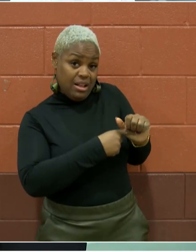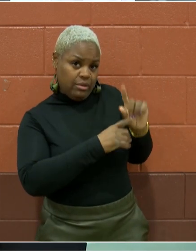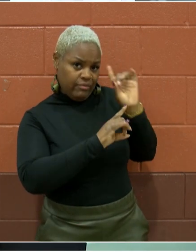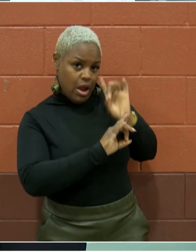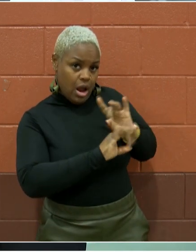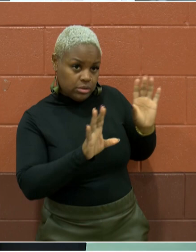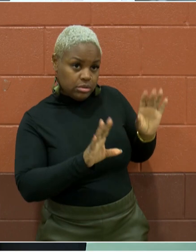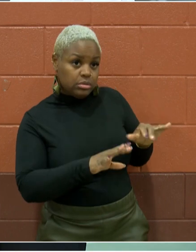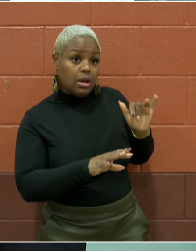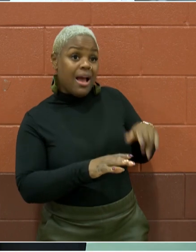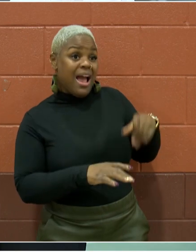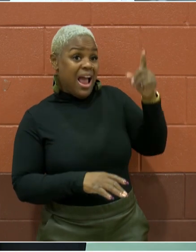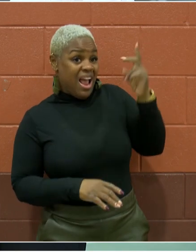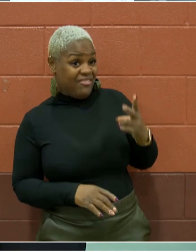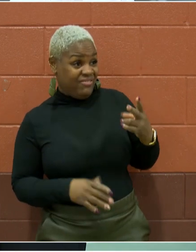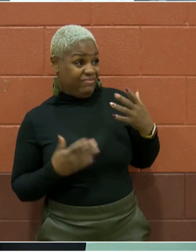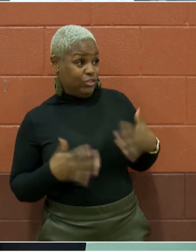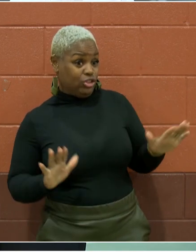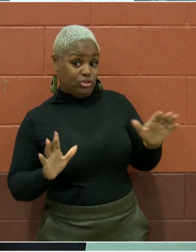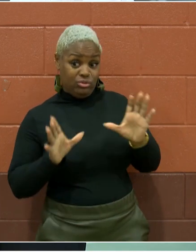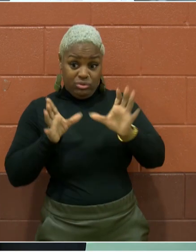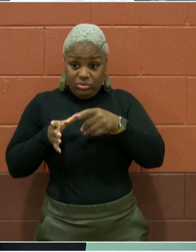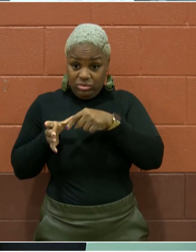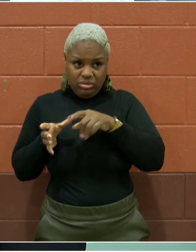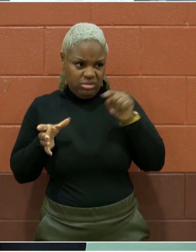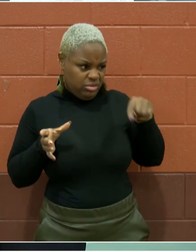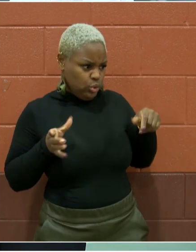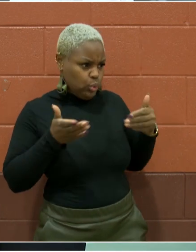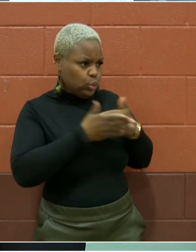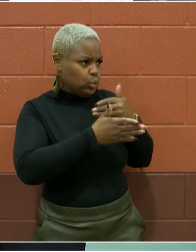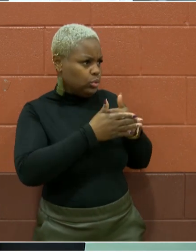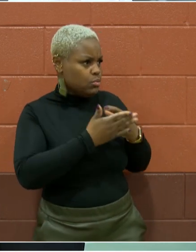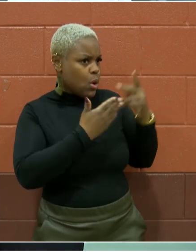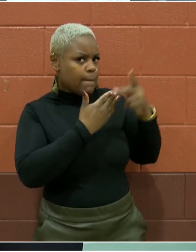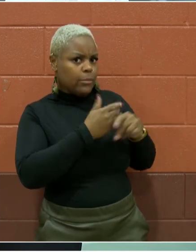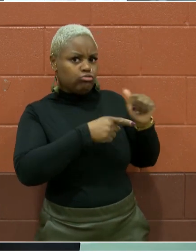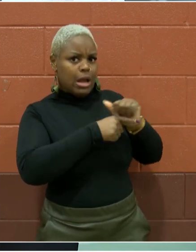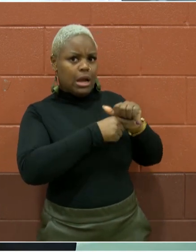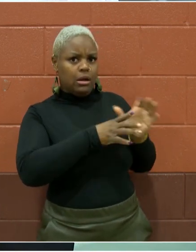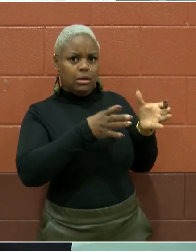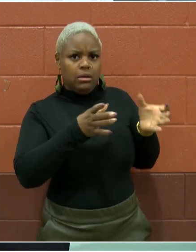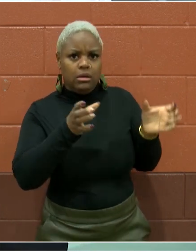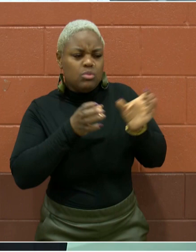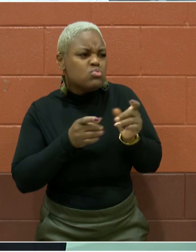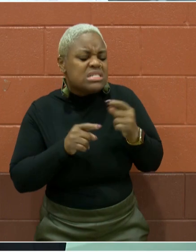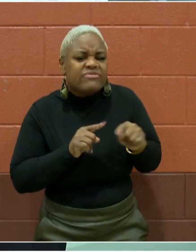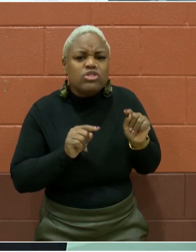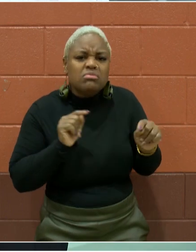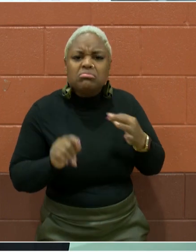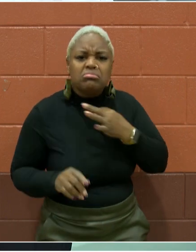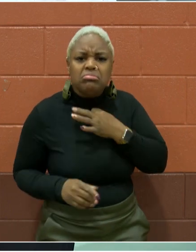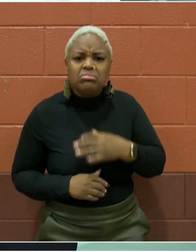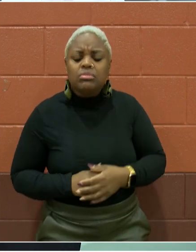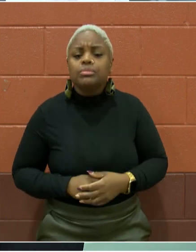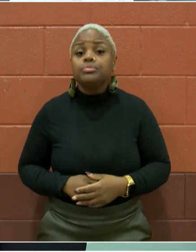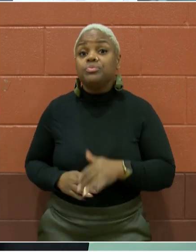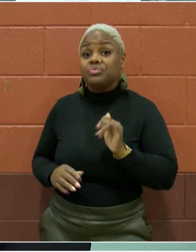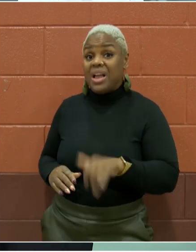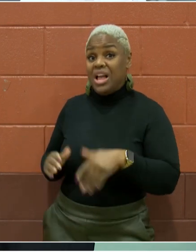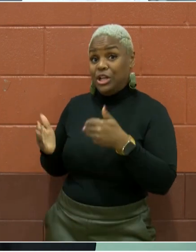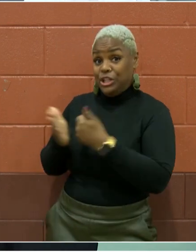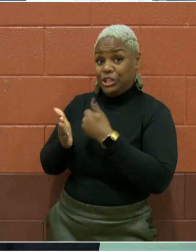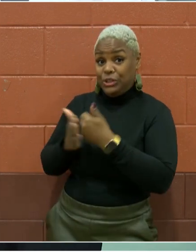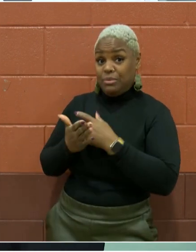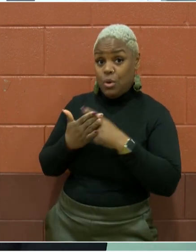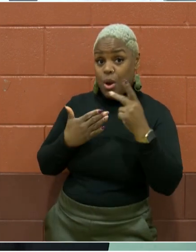officers already have, and this training? Well, this training really helps us to look at the in-depth, if you will, the